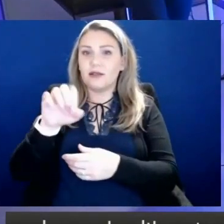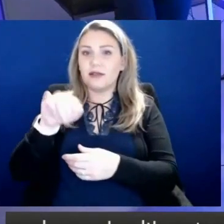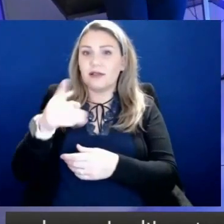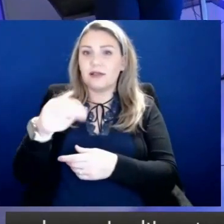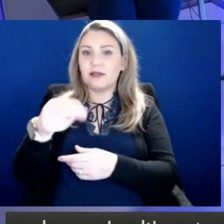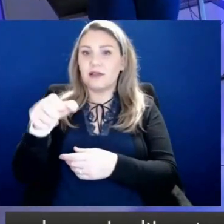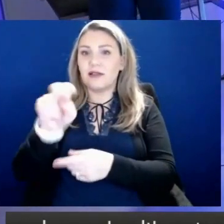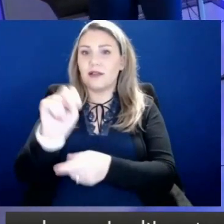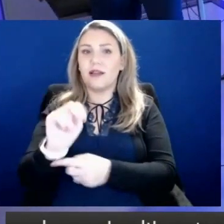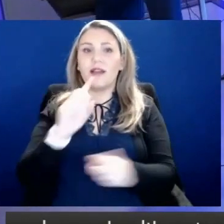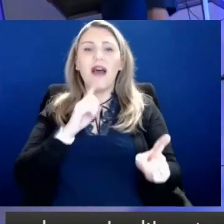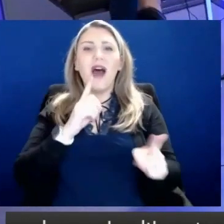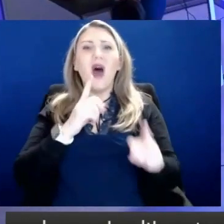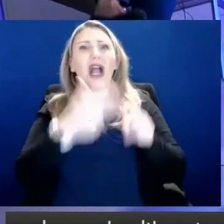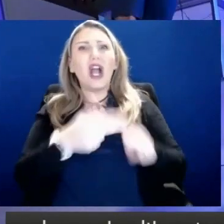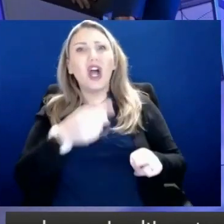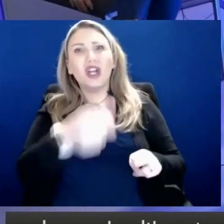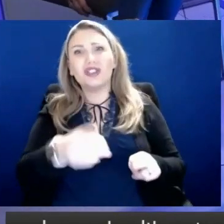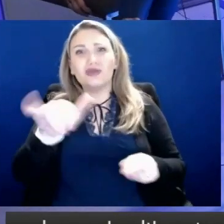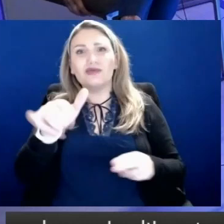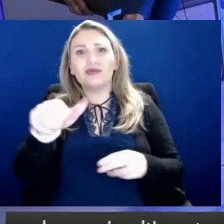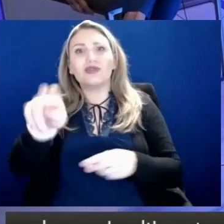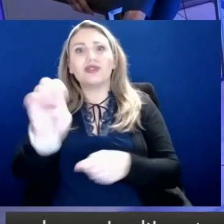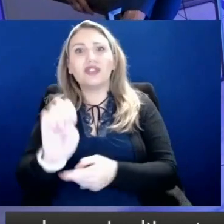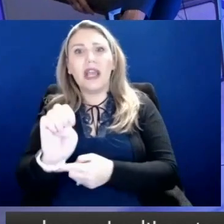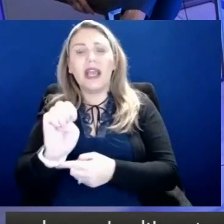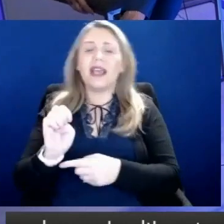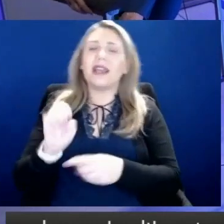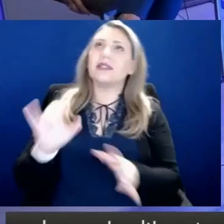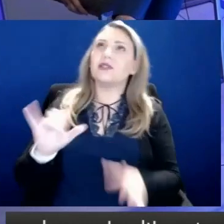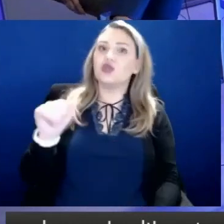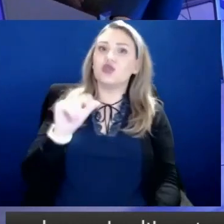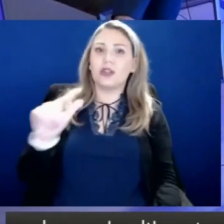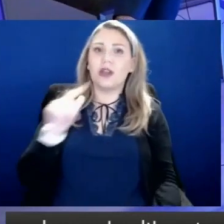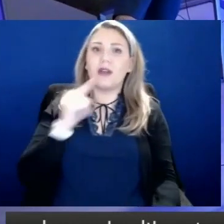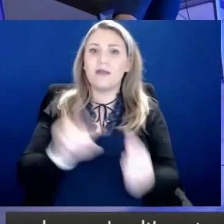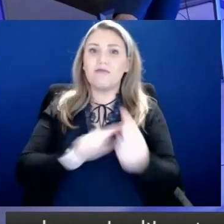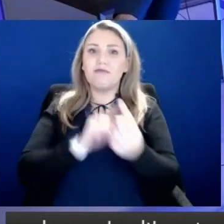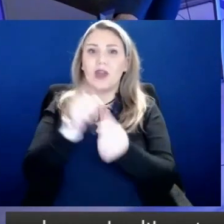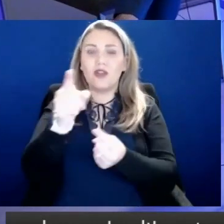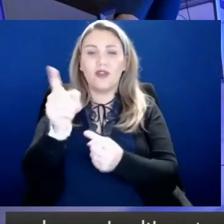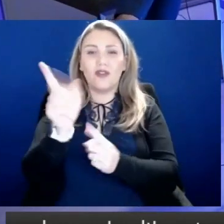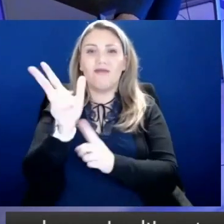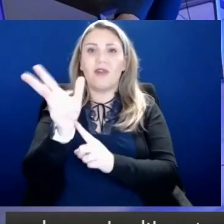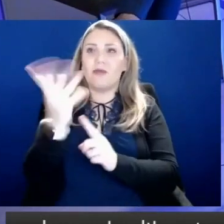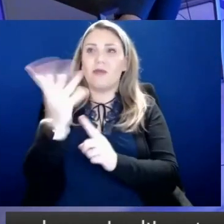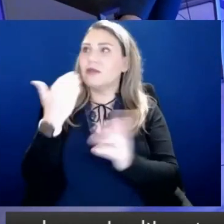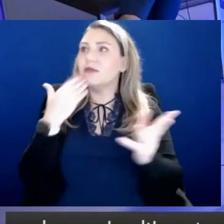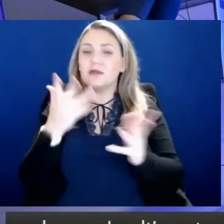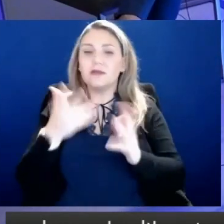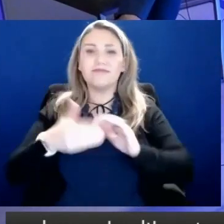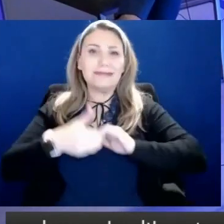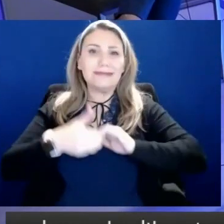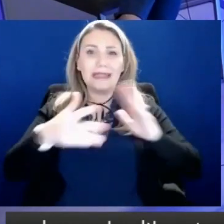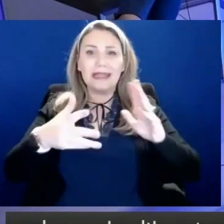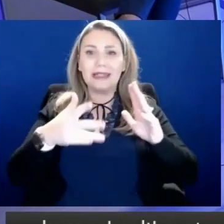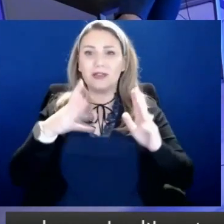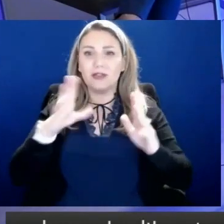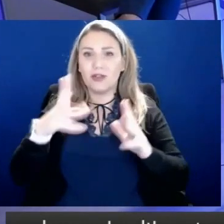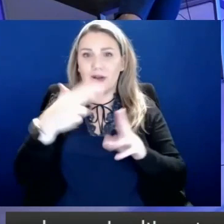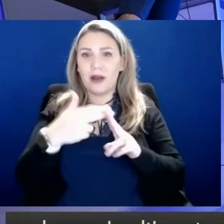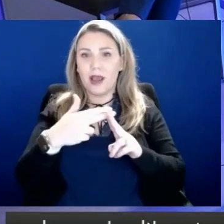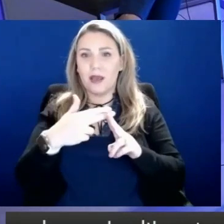But that's the case in point. I literally met you 5 minutes ago and shook your hand, and your name just, it went